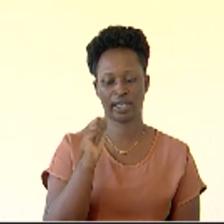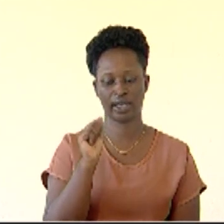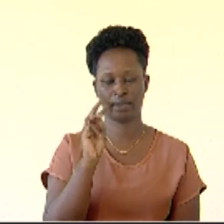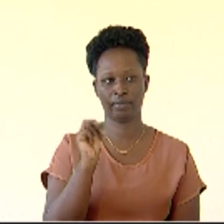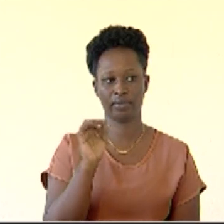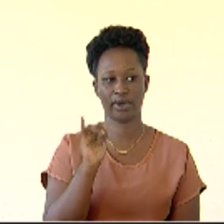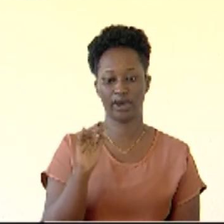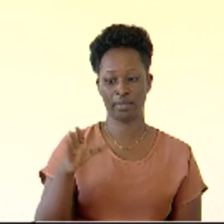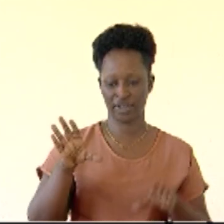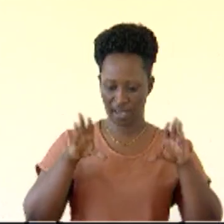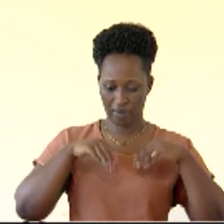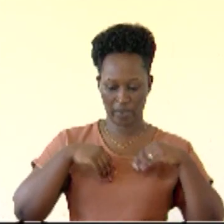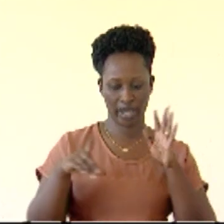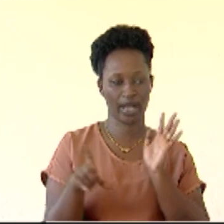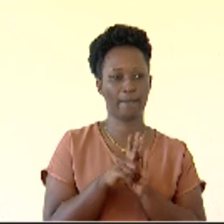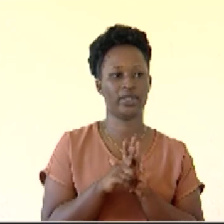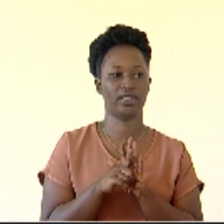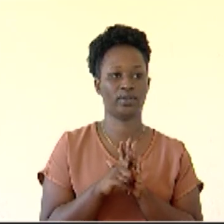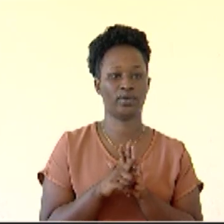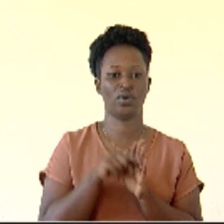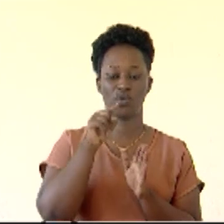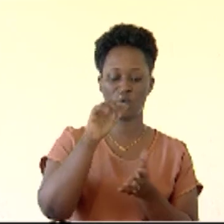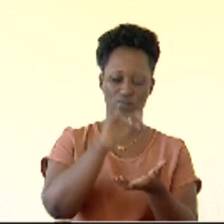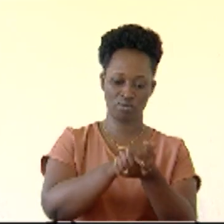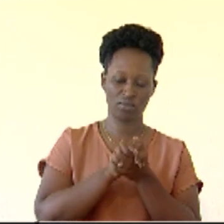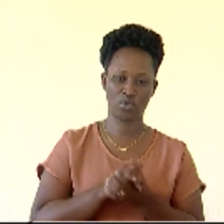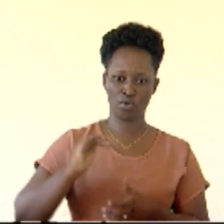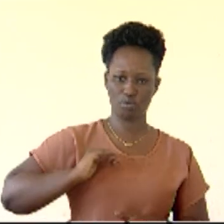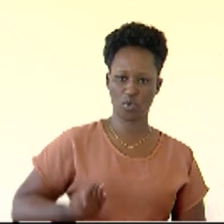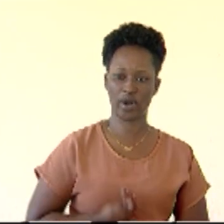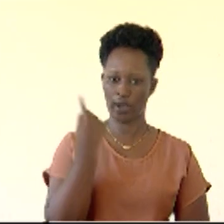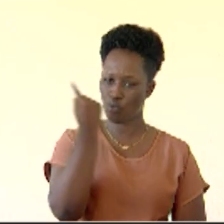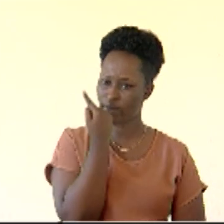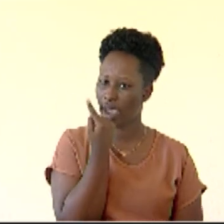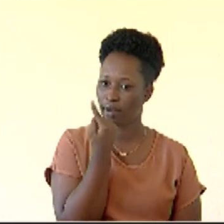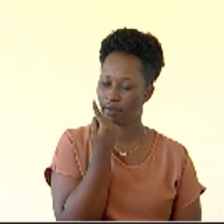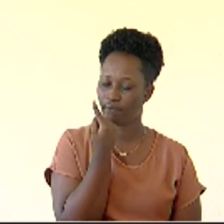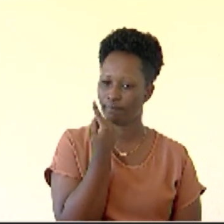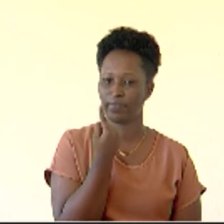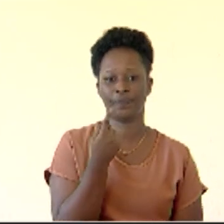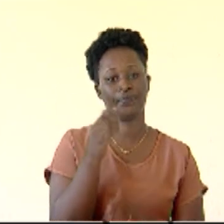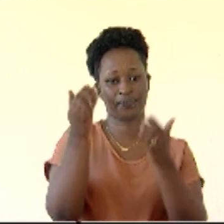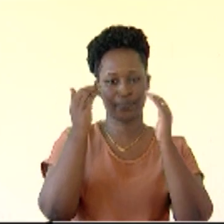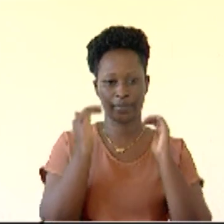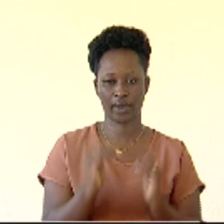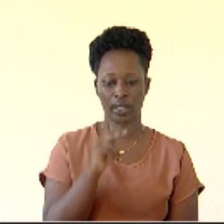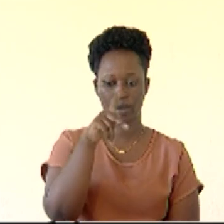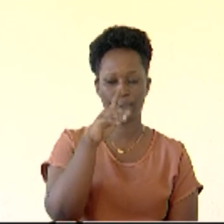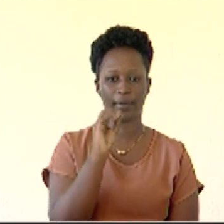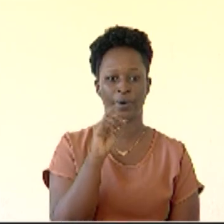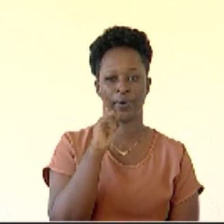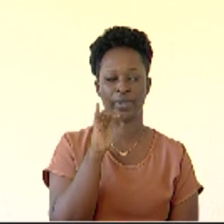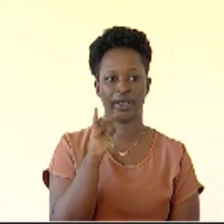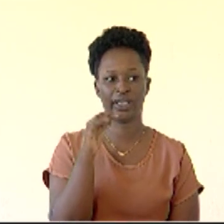It is legal. That is, you get married to one woman. We talk about polygamy. This